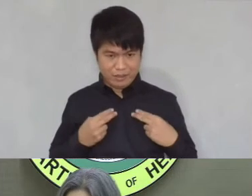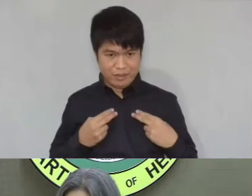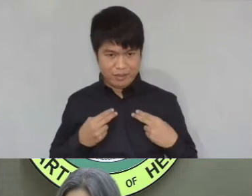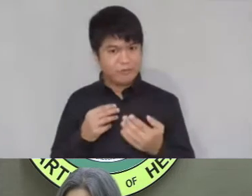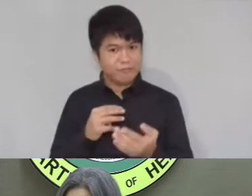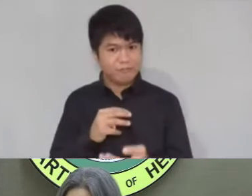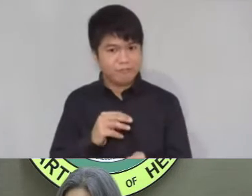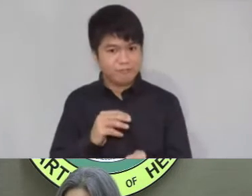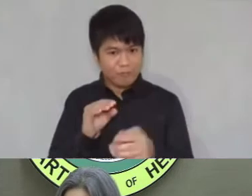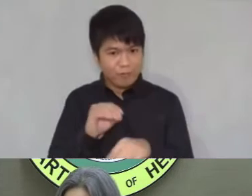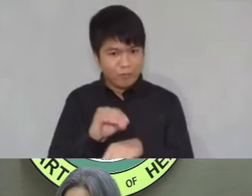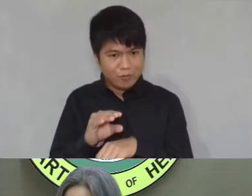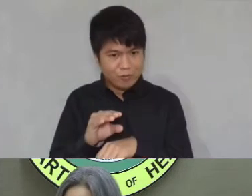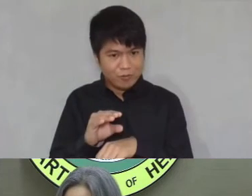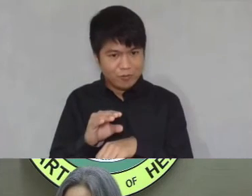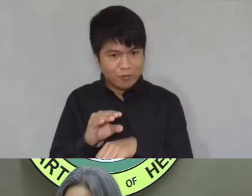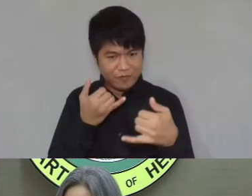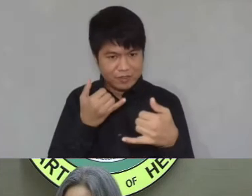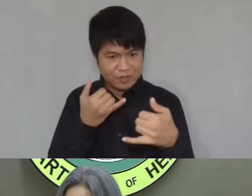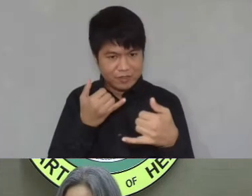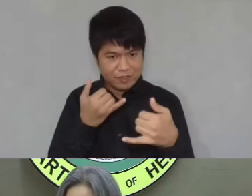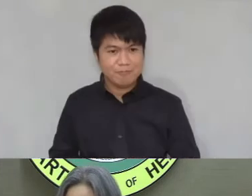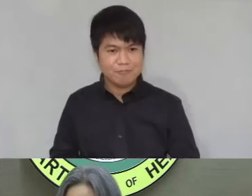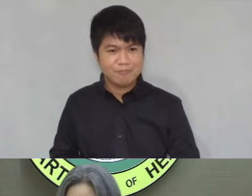the only thorn? Dr. Iris, what do you think?